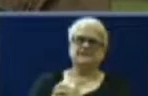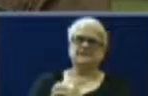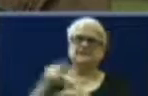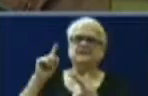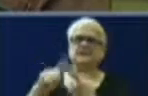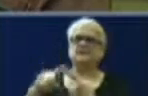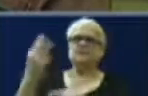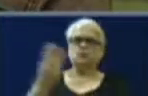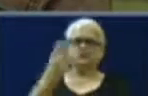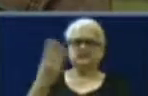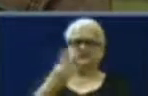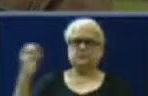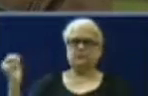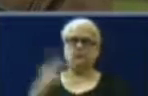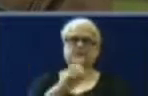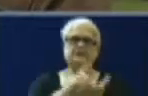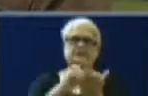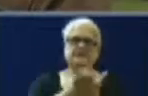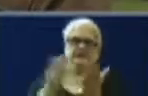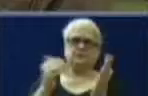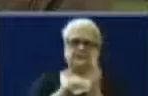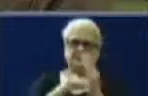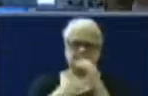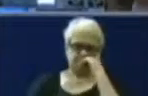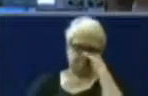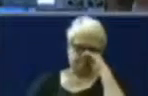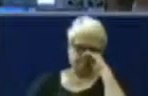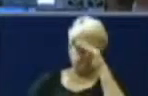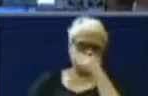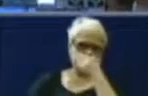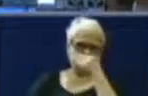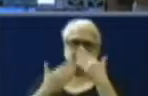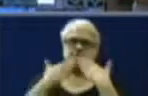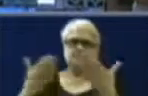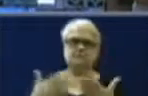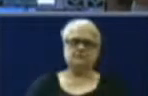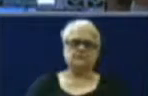until Wednesday when I go into the doctor again. Thank you.